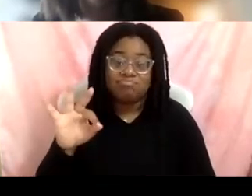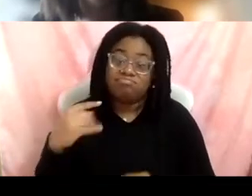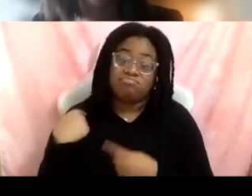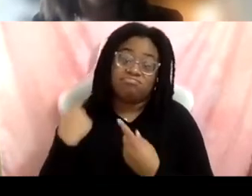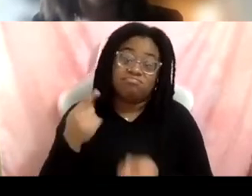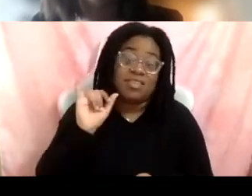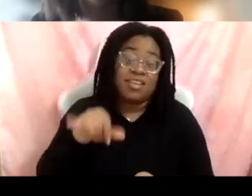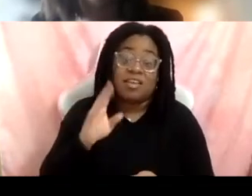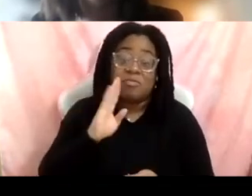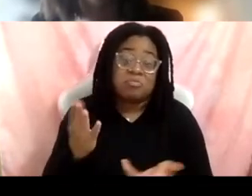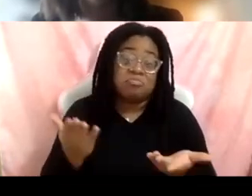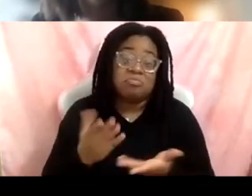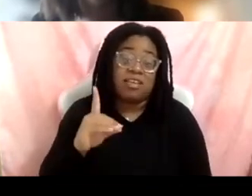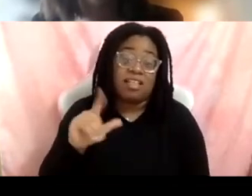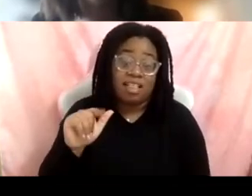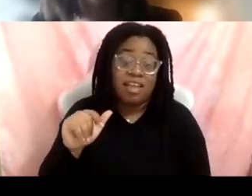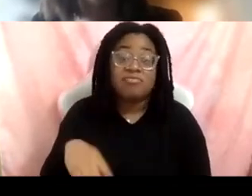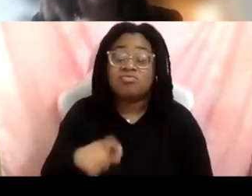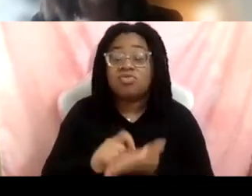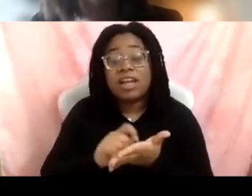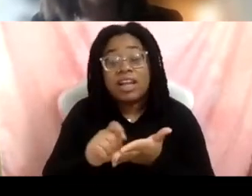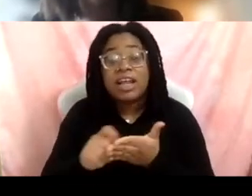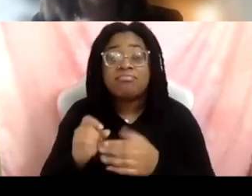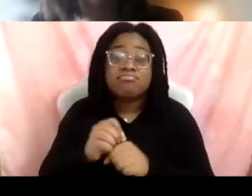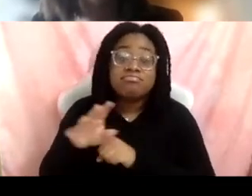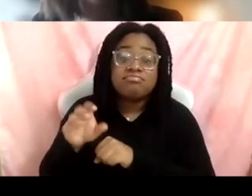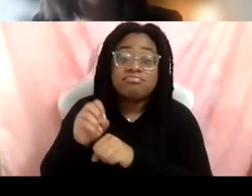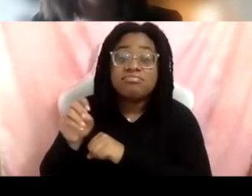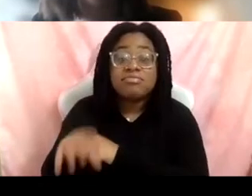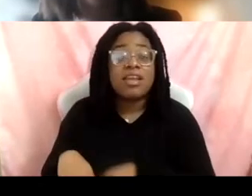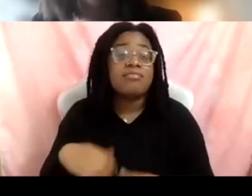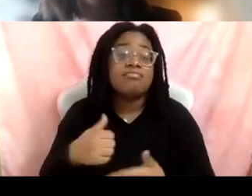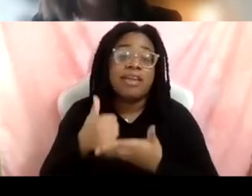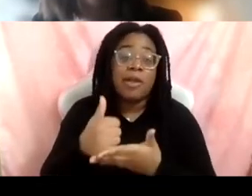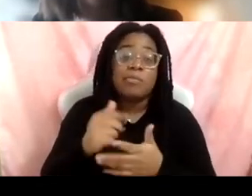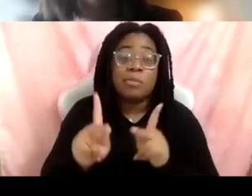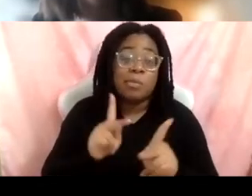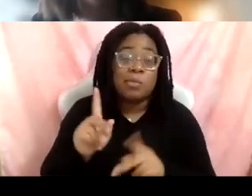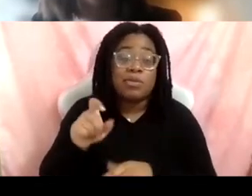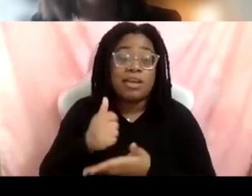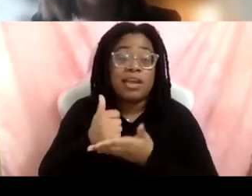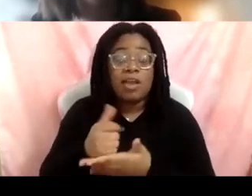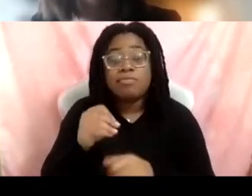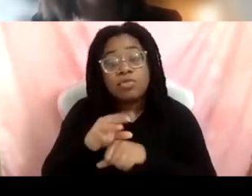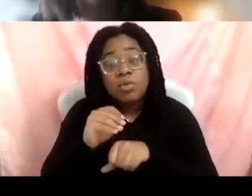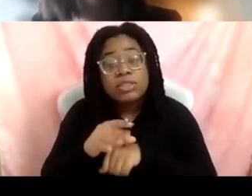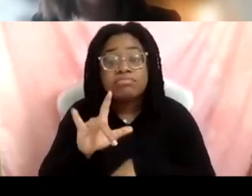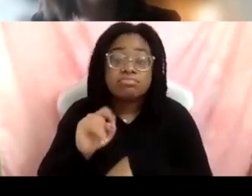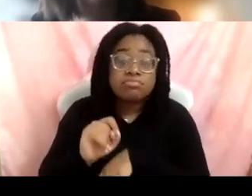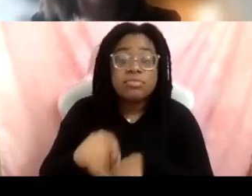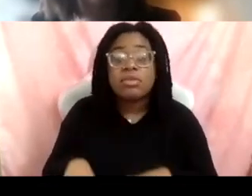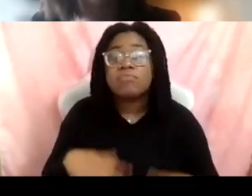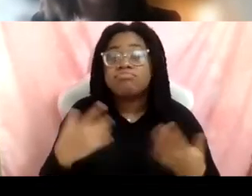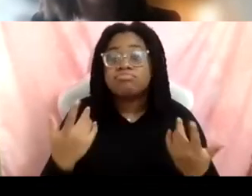of kicking it out in LA, just writing and sending stuff out and helping people where they need help, doing consulting and doing a little